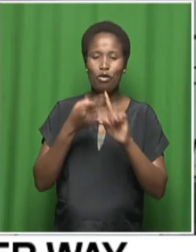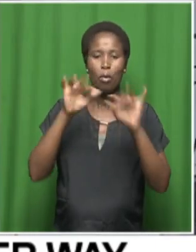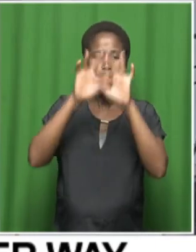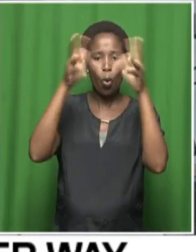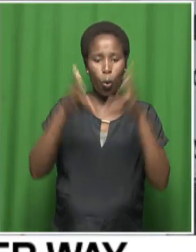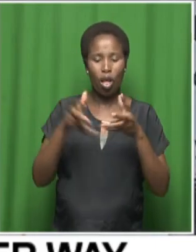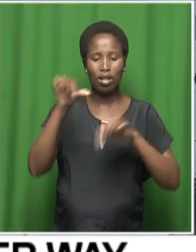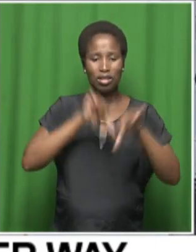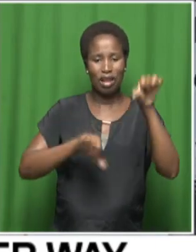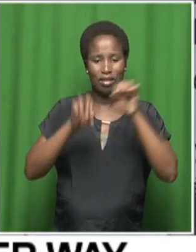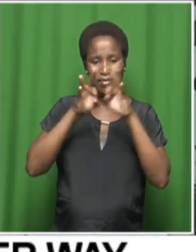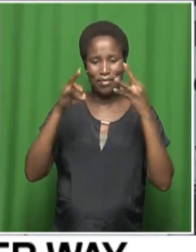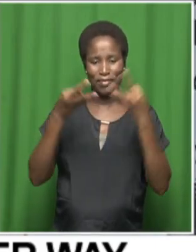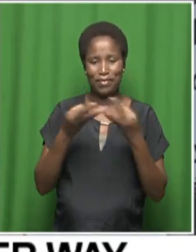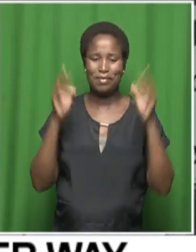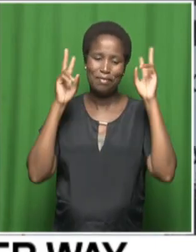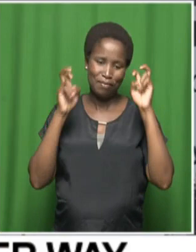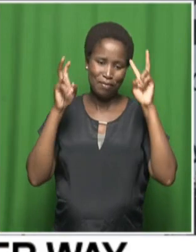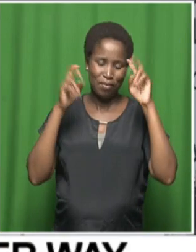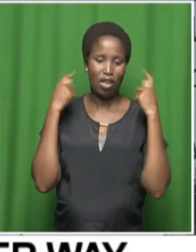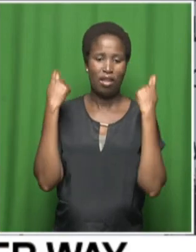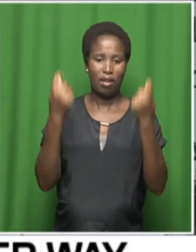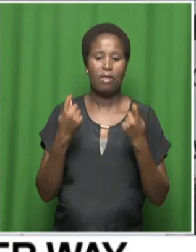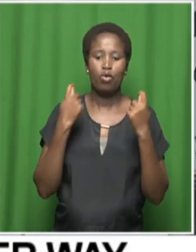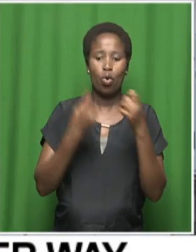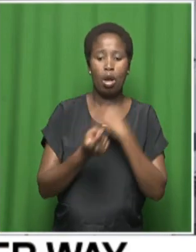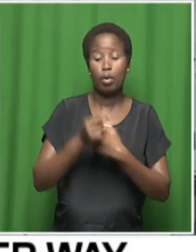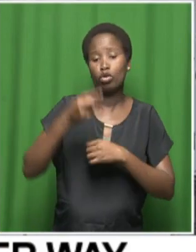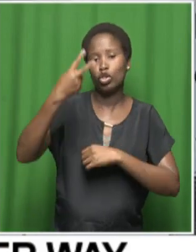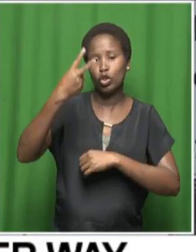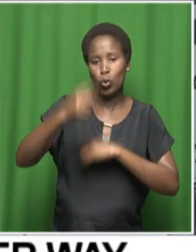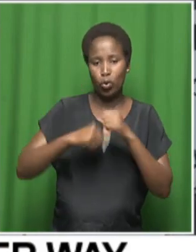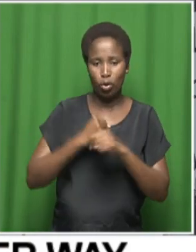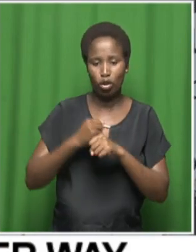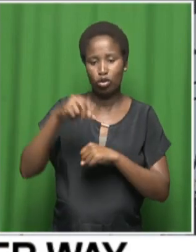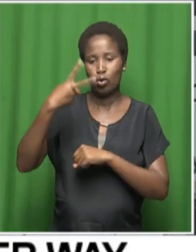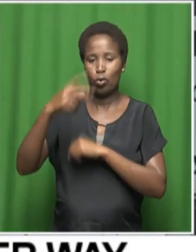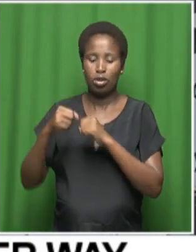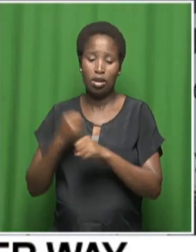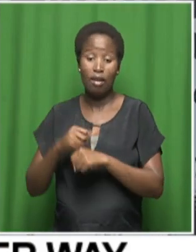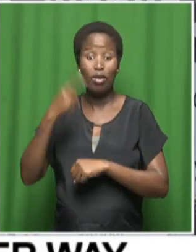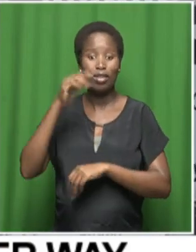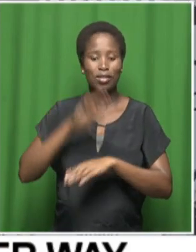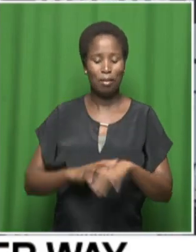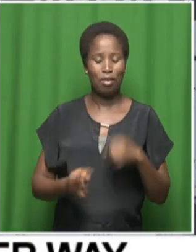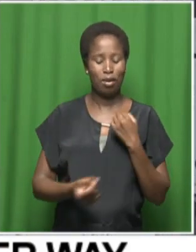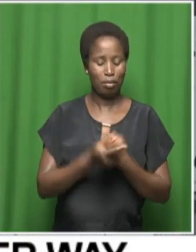Forum. This is held globally only every 2 years. For the first time, it will be held